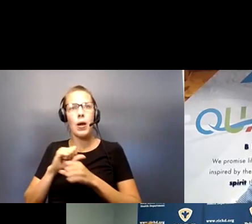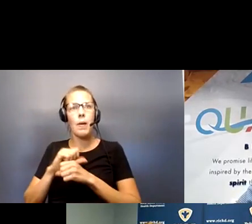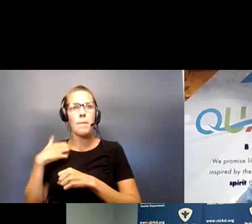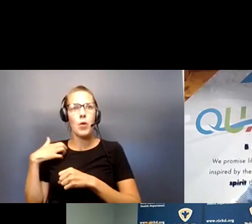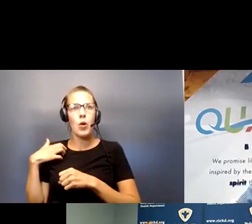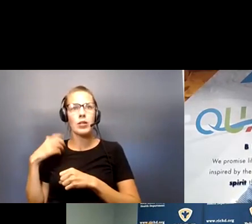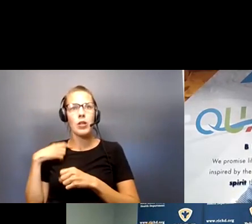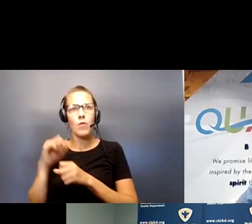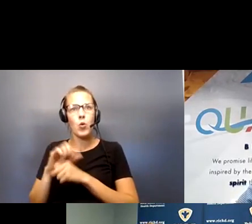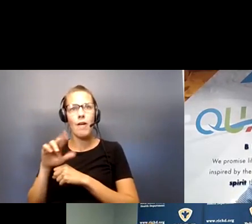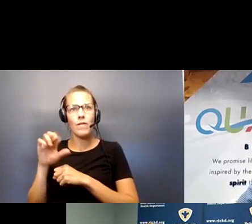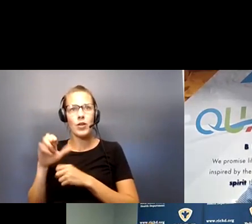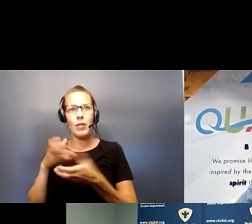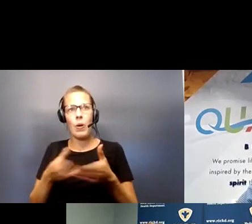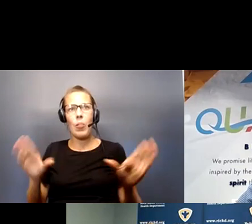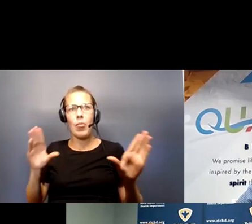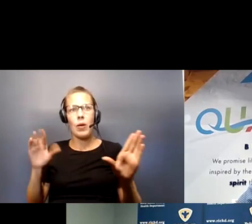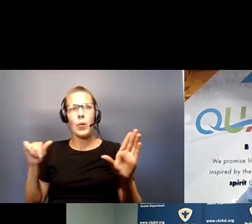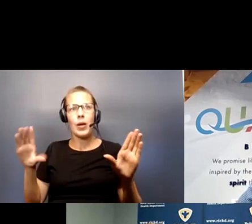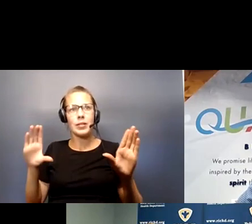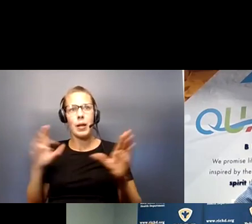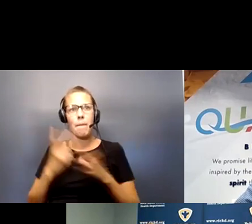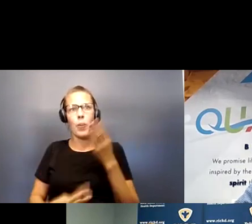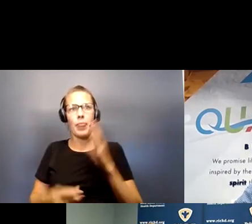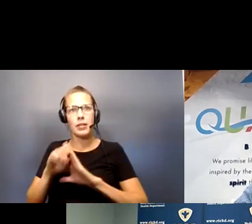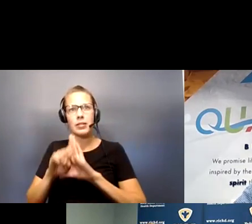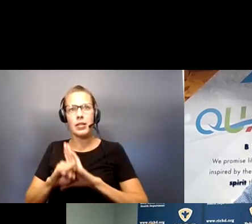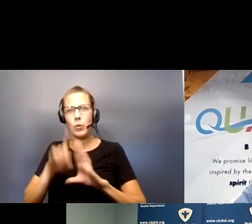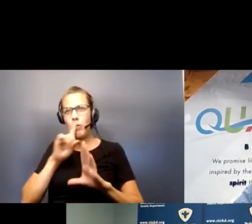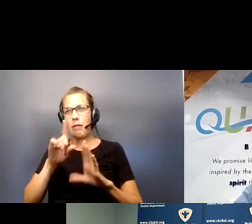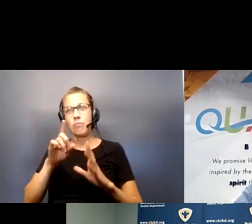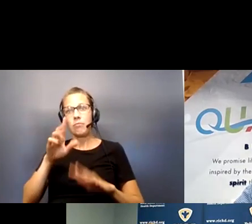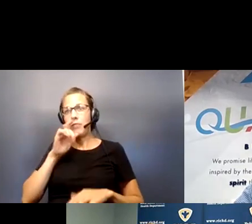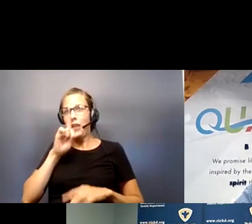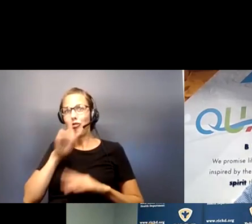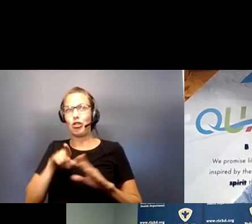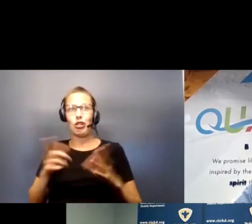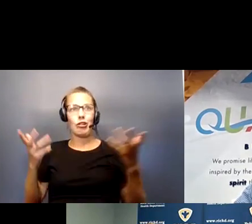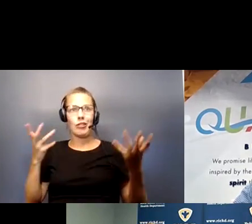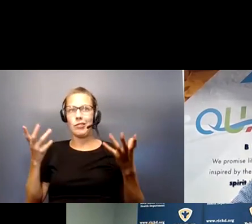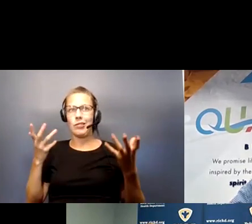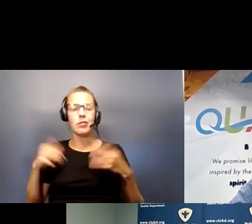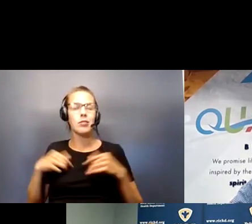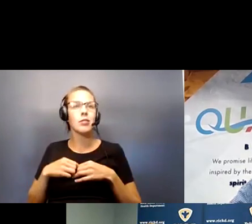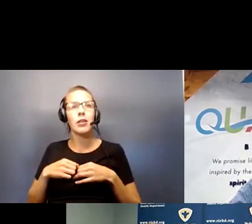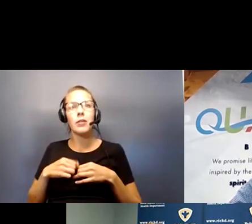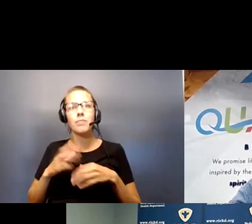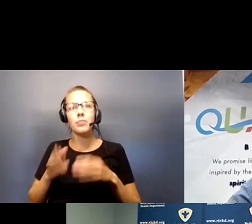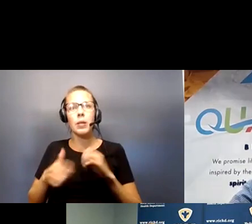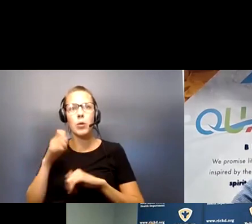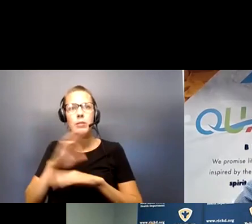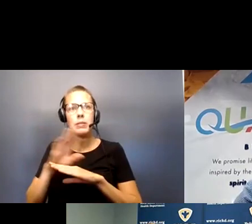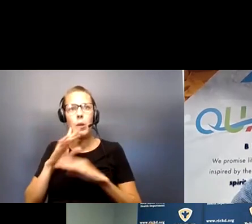that spans the entire Quad Cities, both states, it's a period of great uncertainty. And so most businesses right now are waiting for the